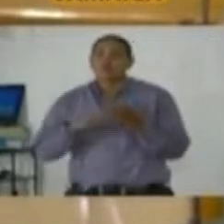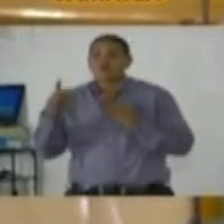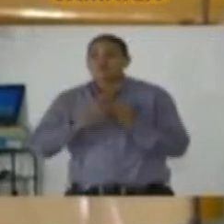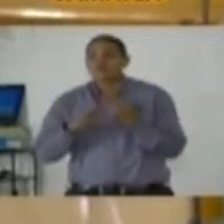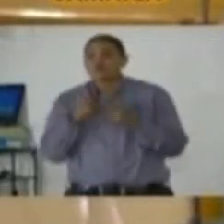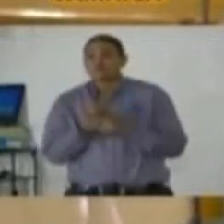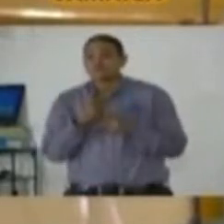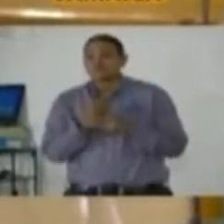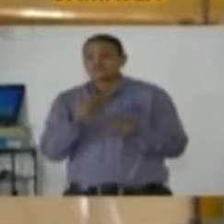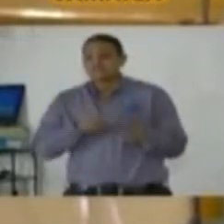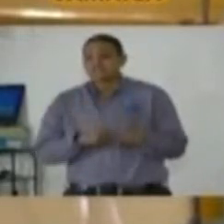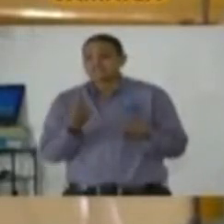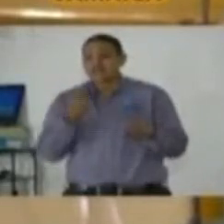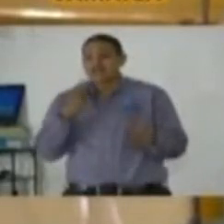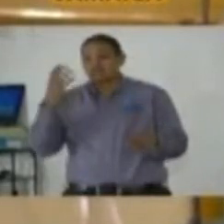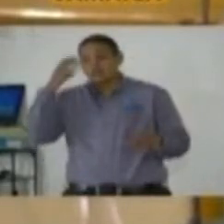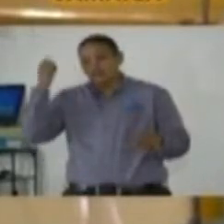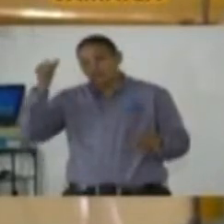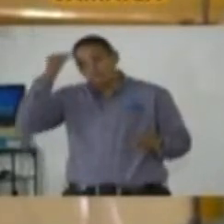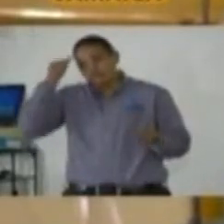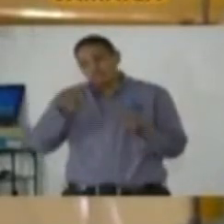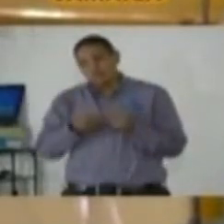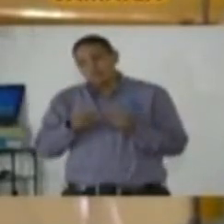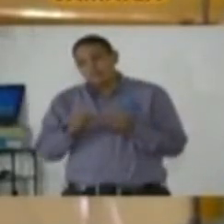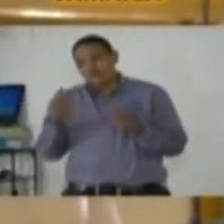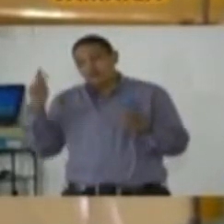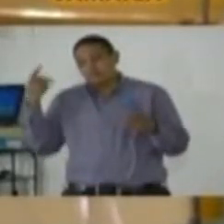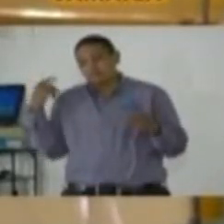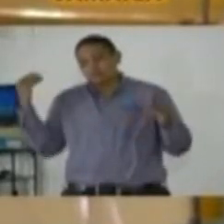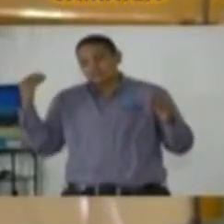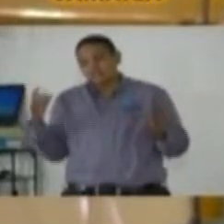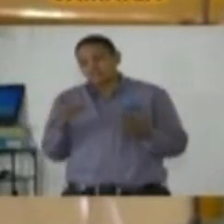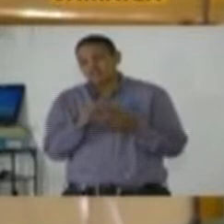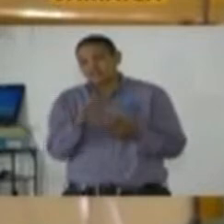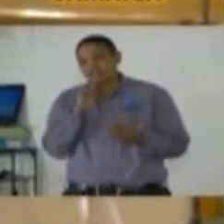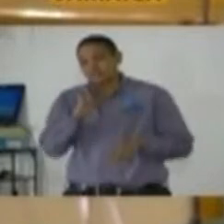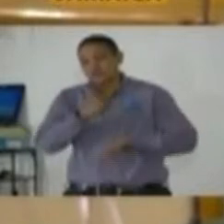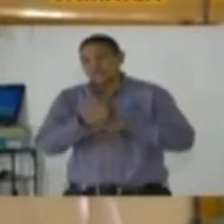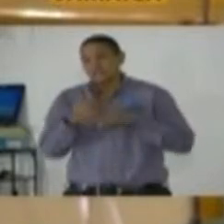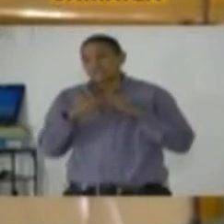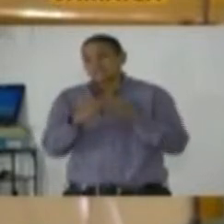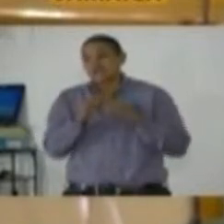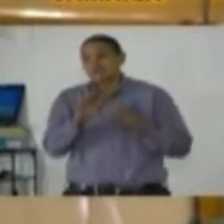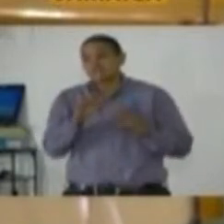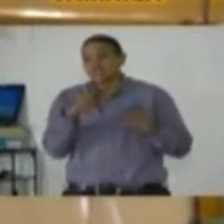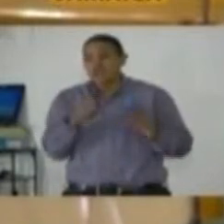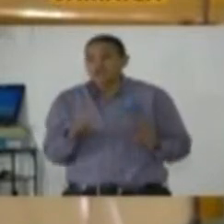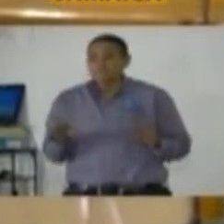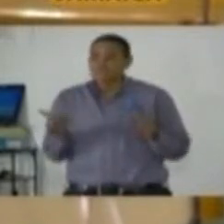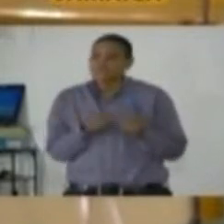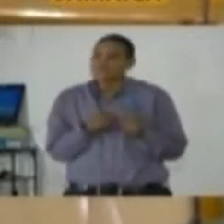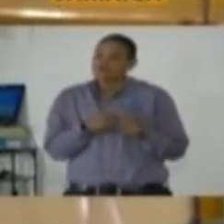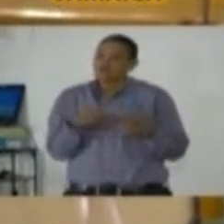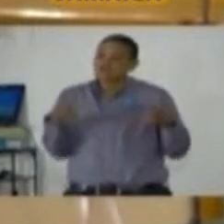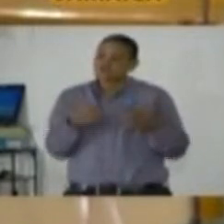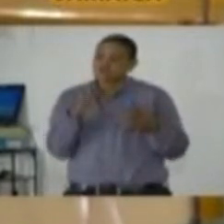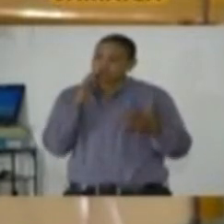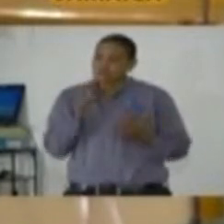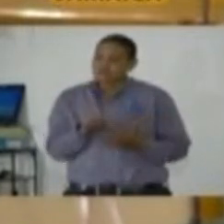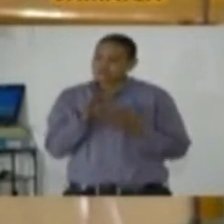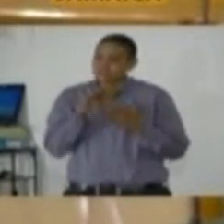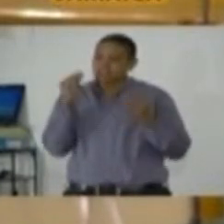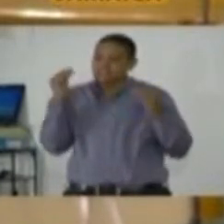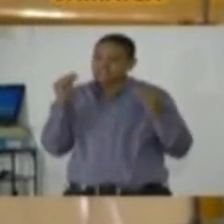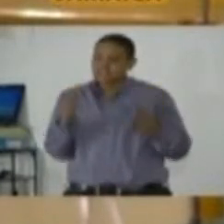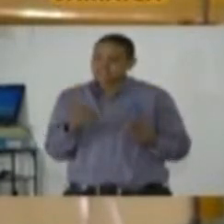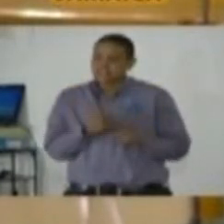begin the preparation of preschool teachers according to the established specification. The first group of specialist teachers